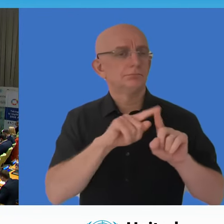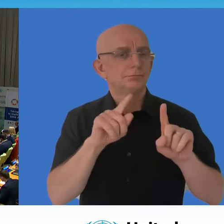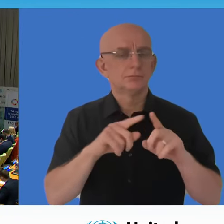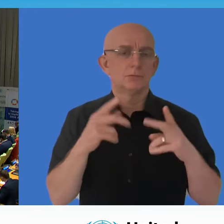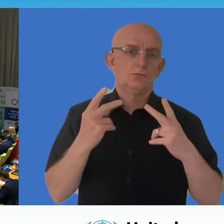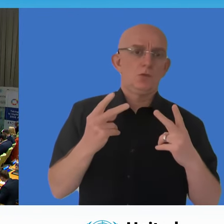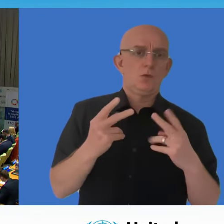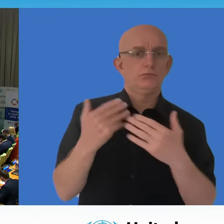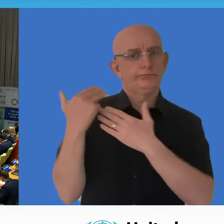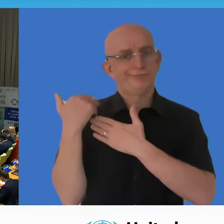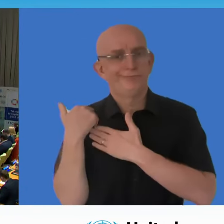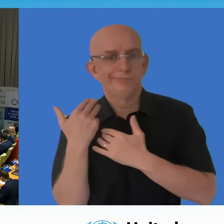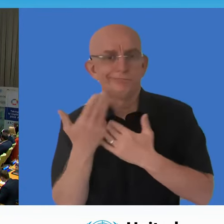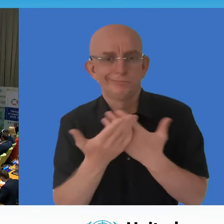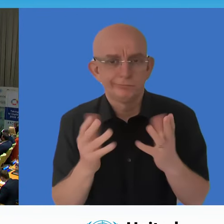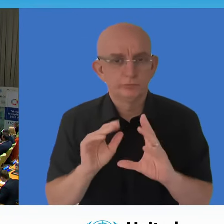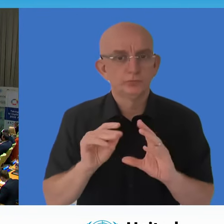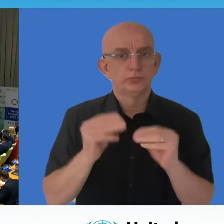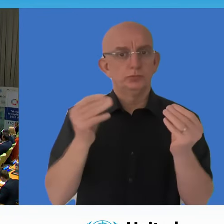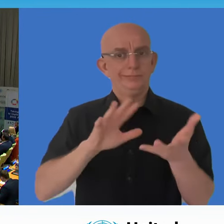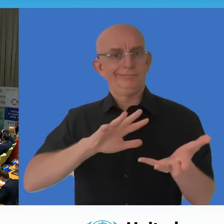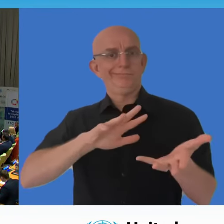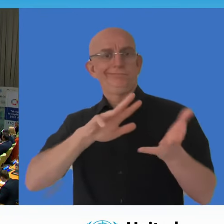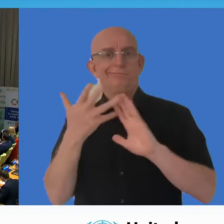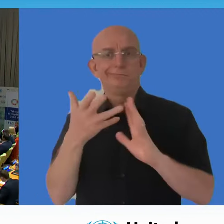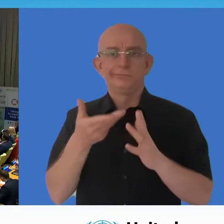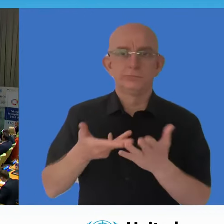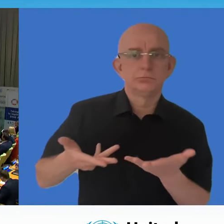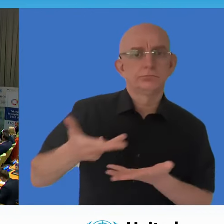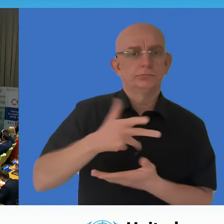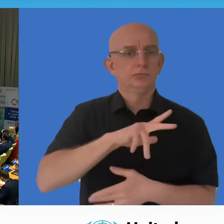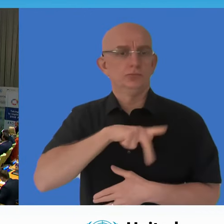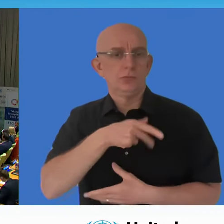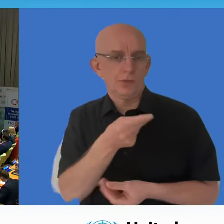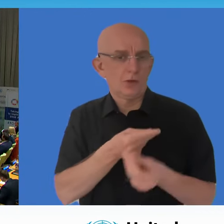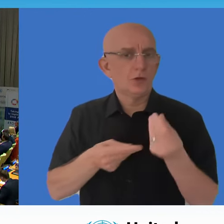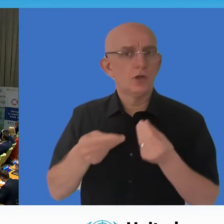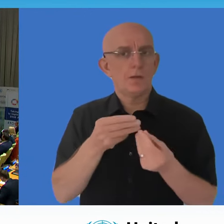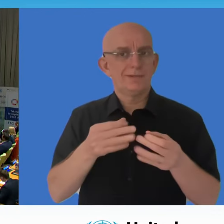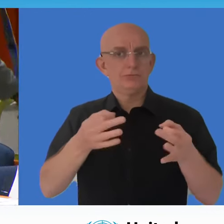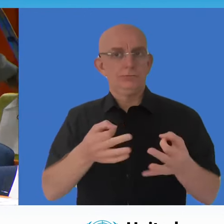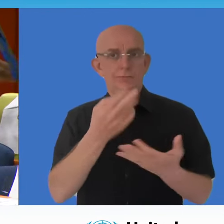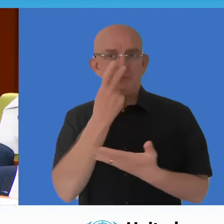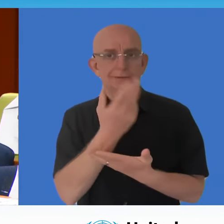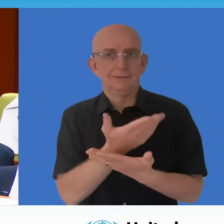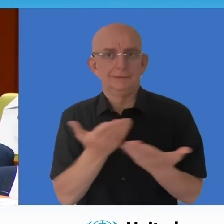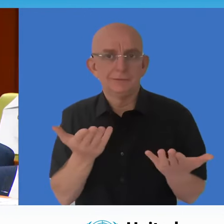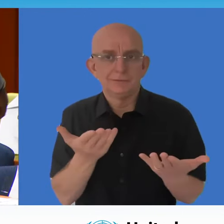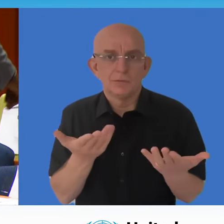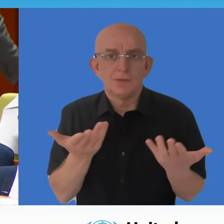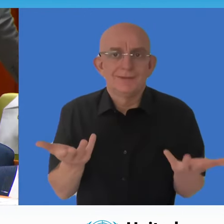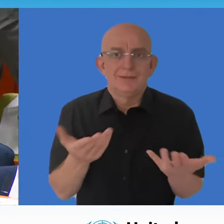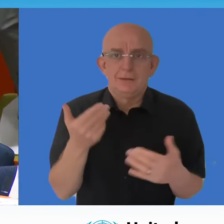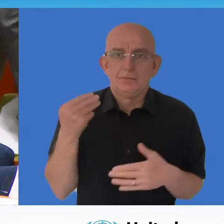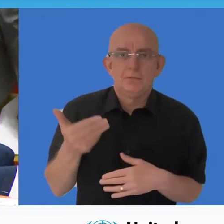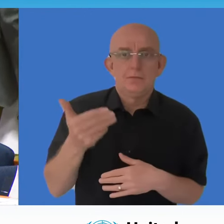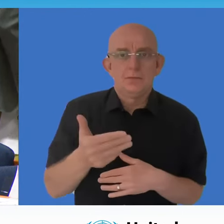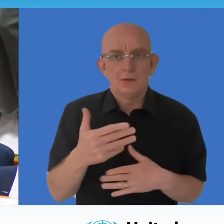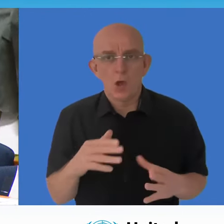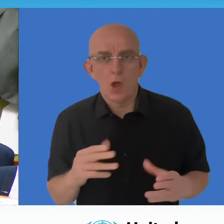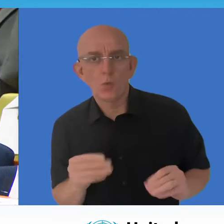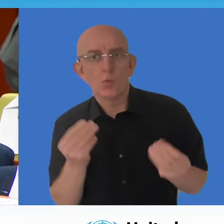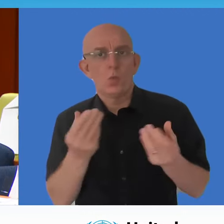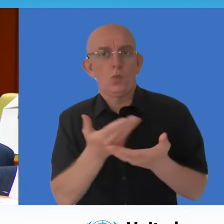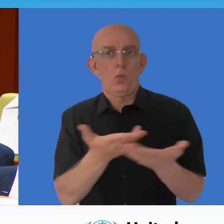Frequently, adolescents and young people face social shortcomings, and the lack of access to